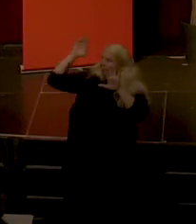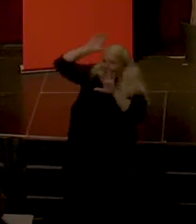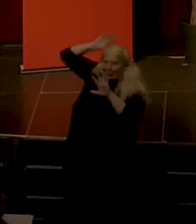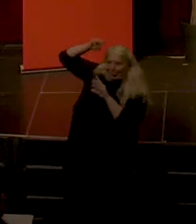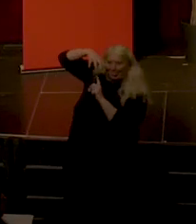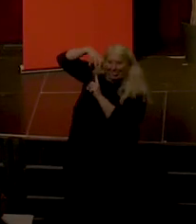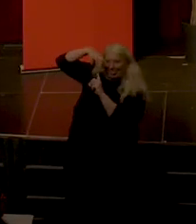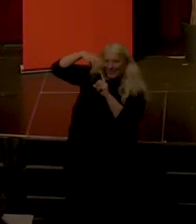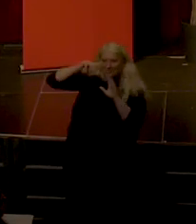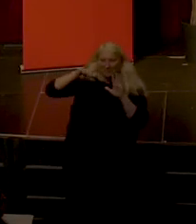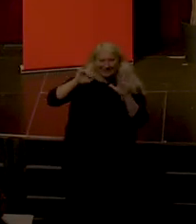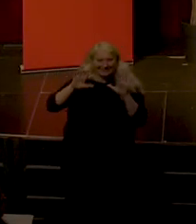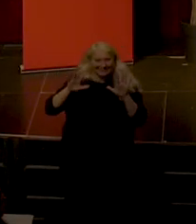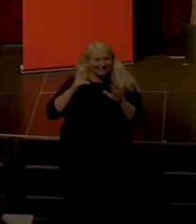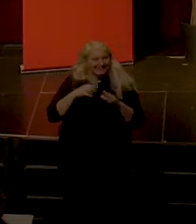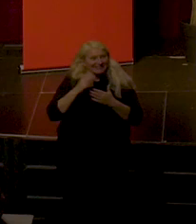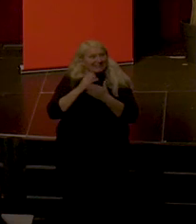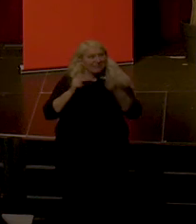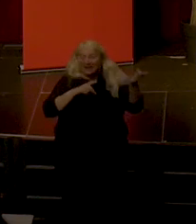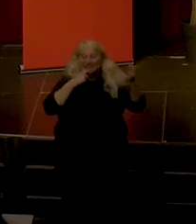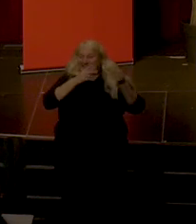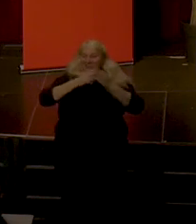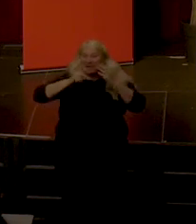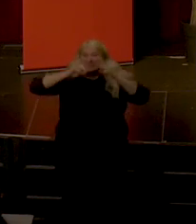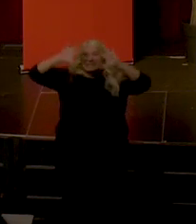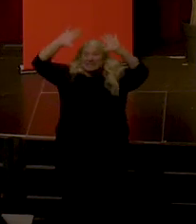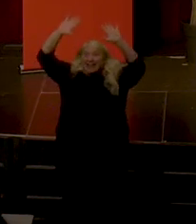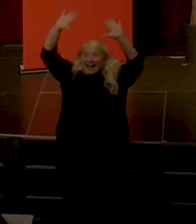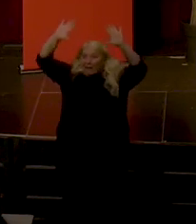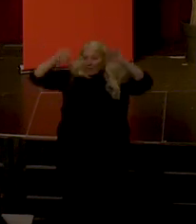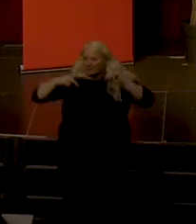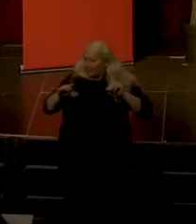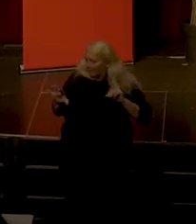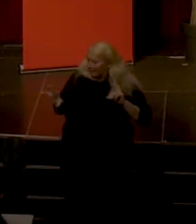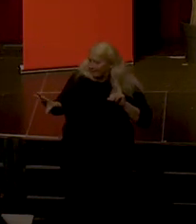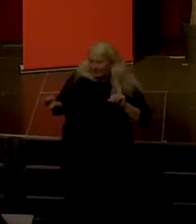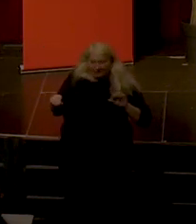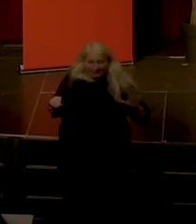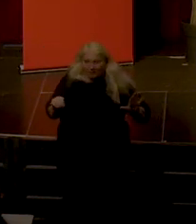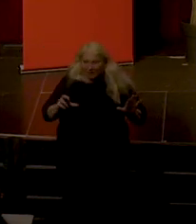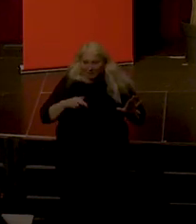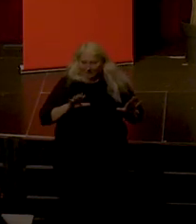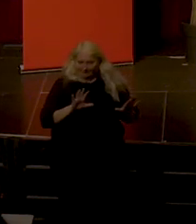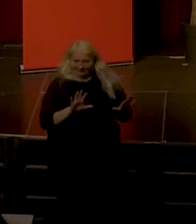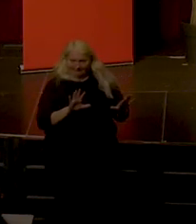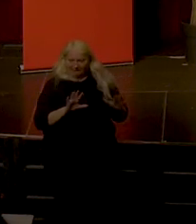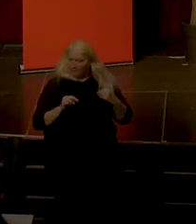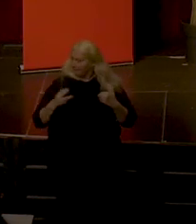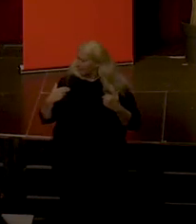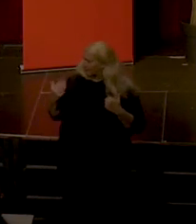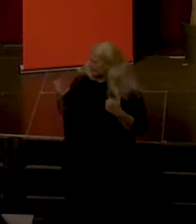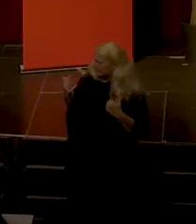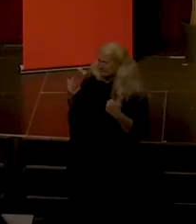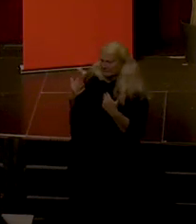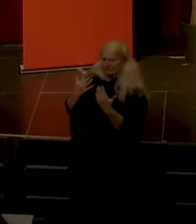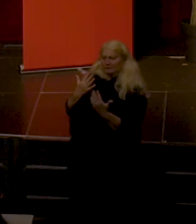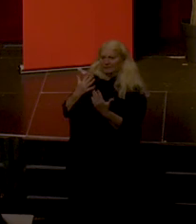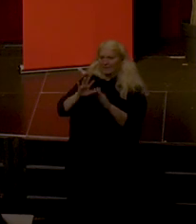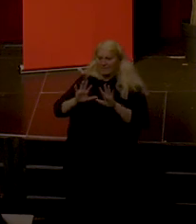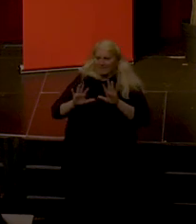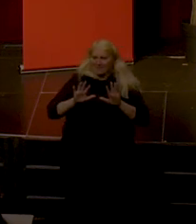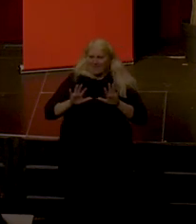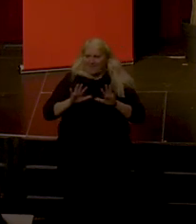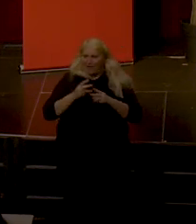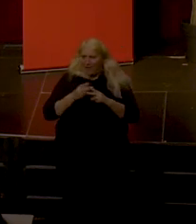got your bubble. It can be up. It can be sideways. It can be forward and back. It can be down.